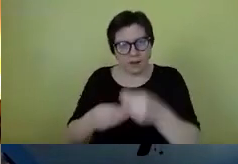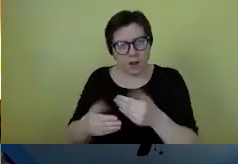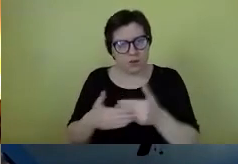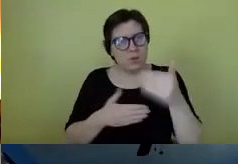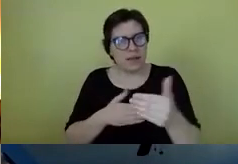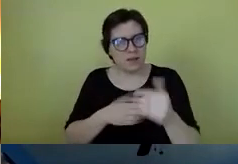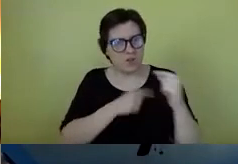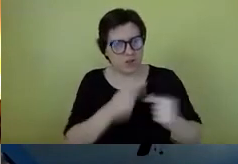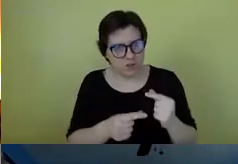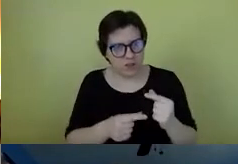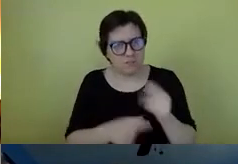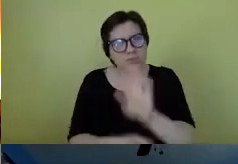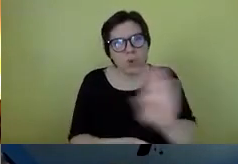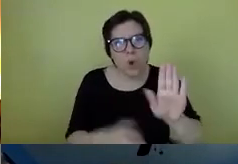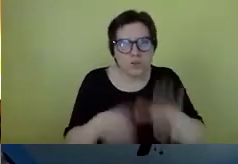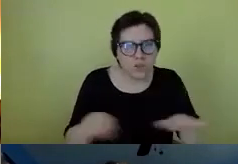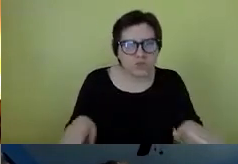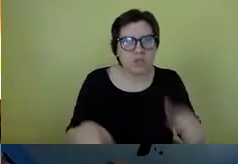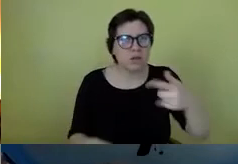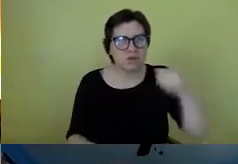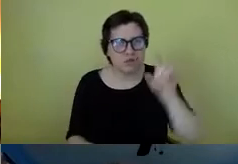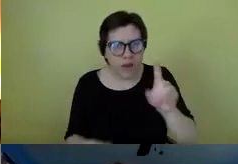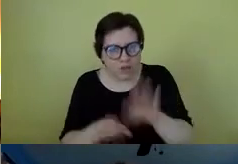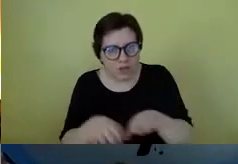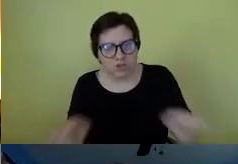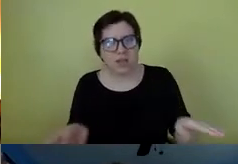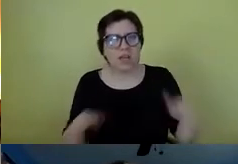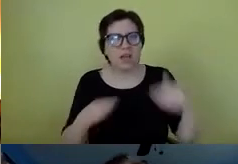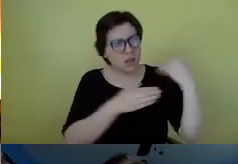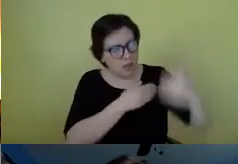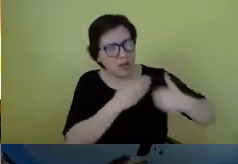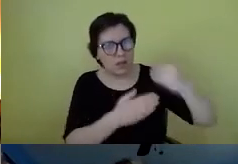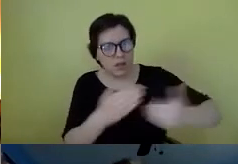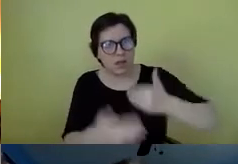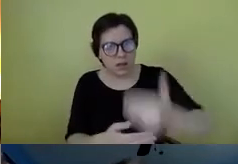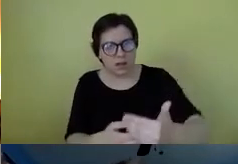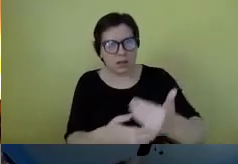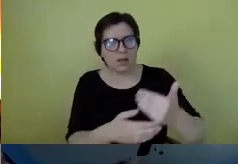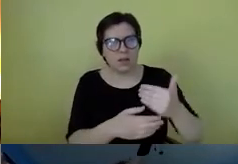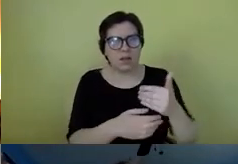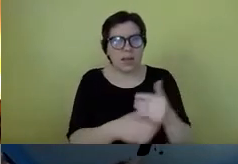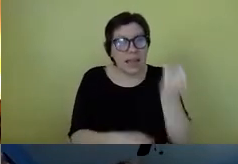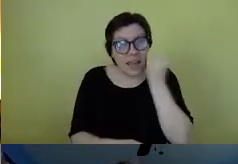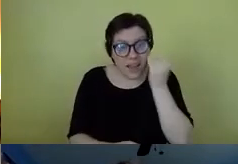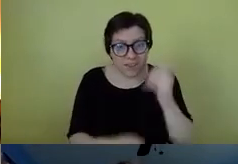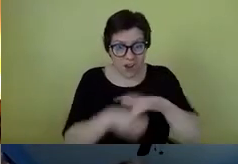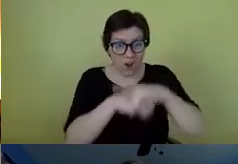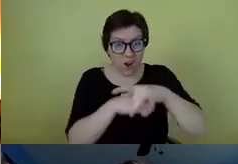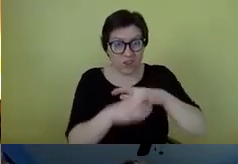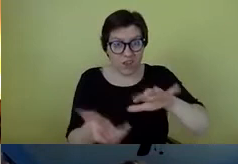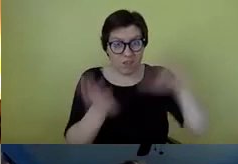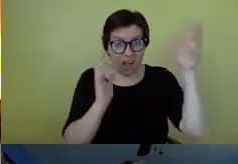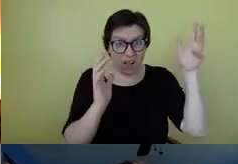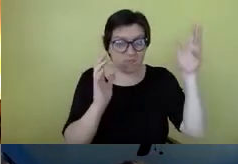to your children and your grandchildren. And if you blow it, we don't have a backup